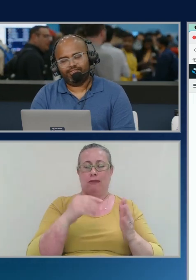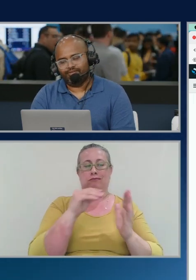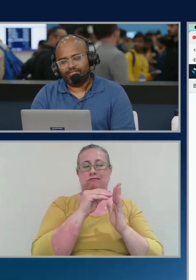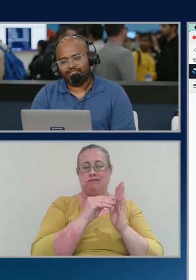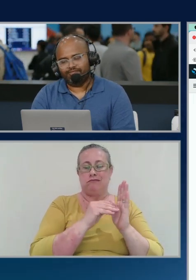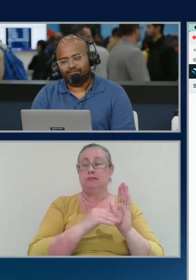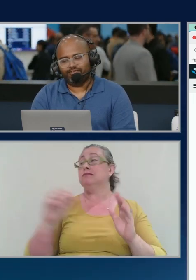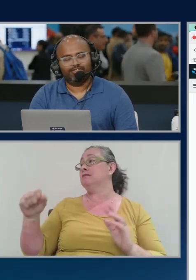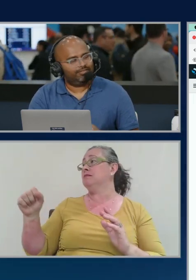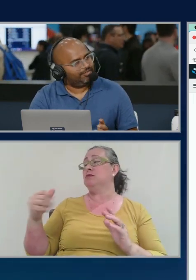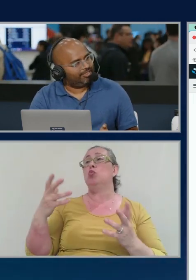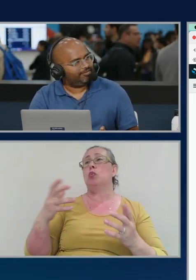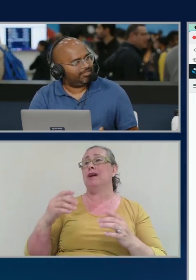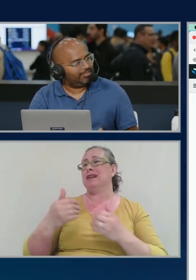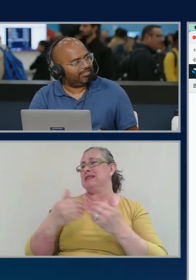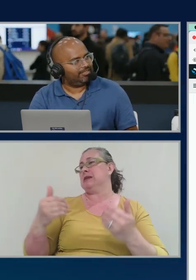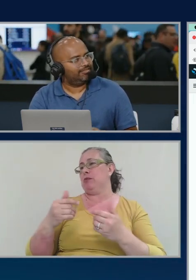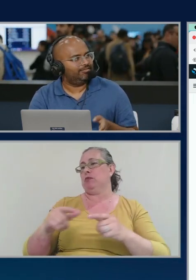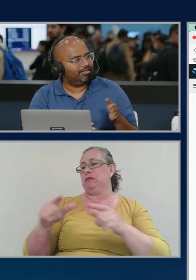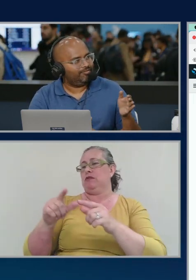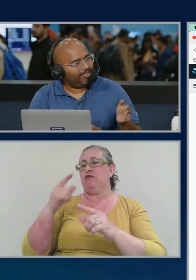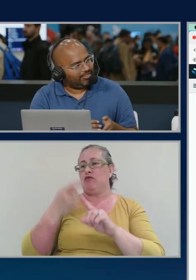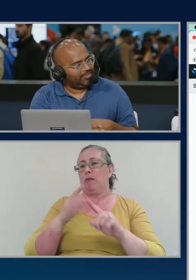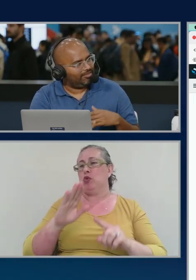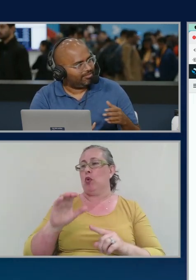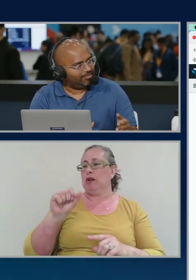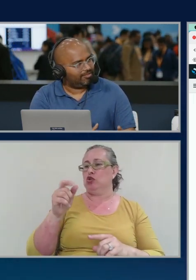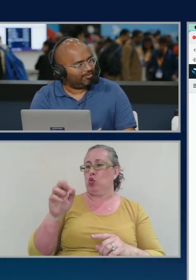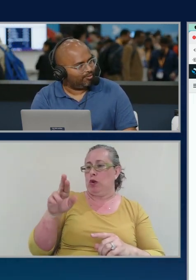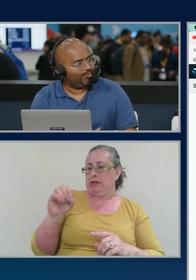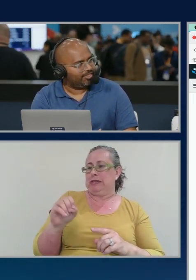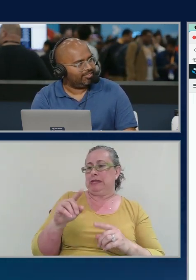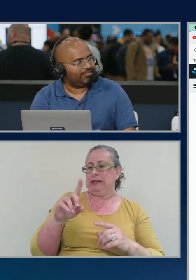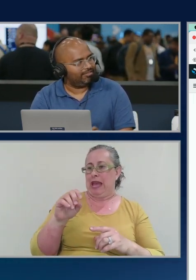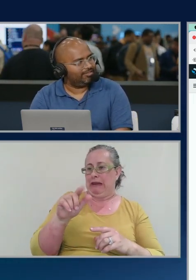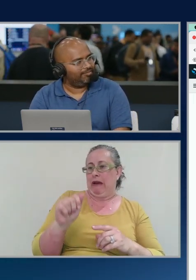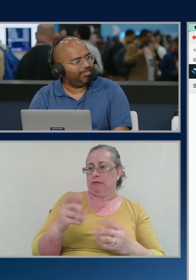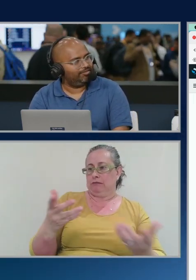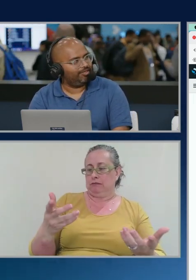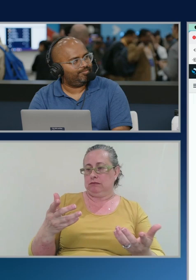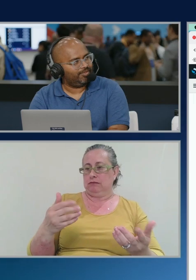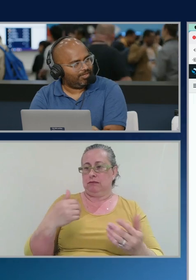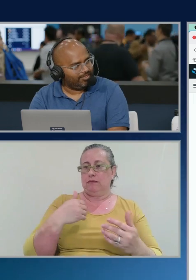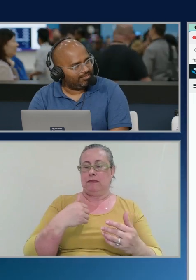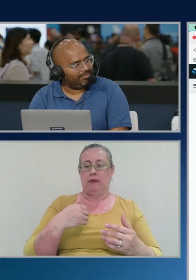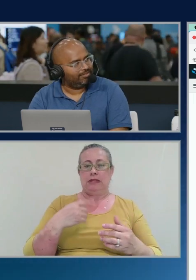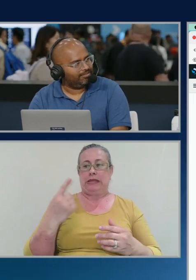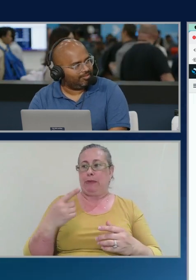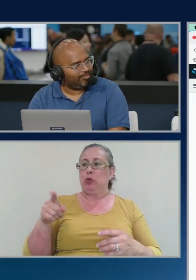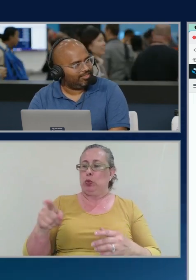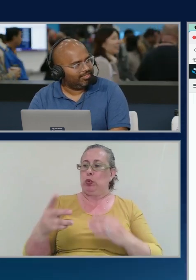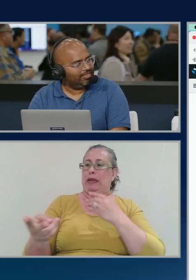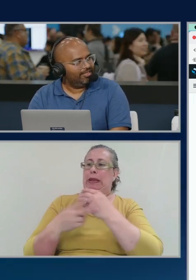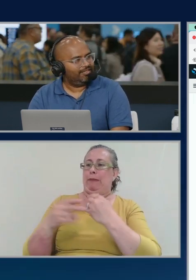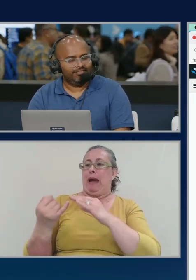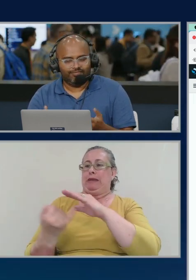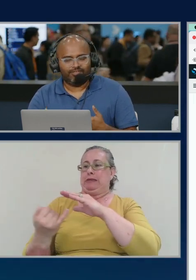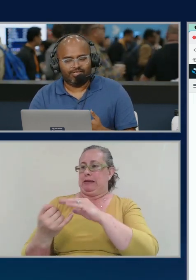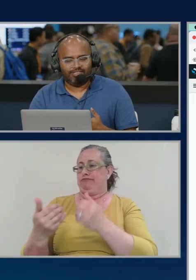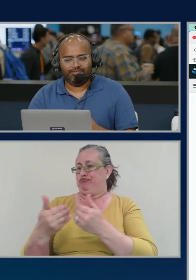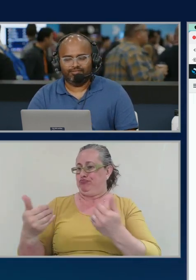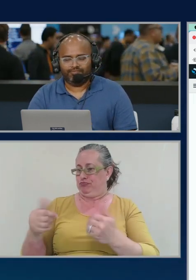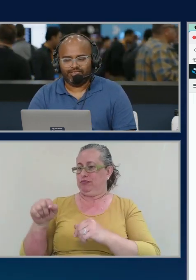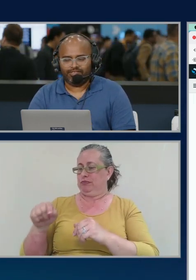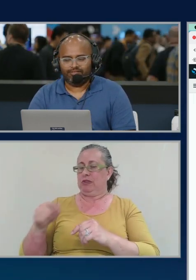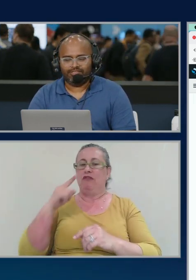a separate location from where your source data was, right? So I have my S3 logs in a bucket. This is something you keep isolated and separate. This is